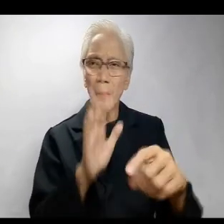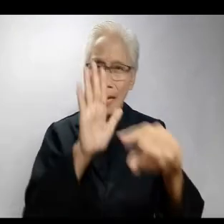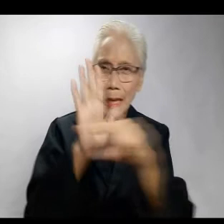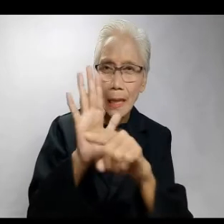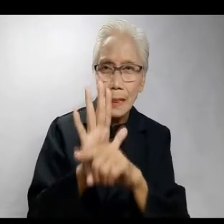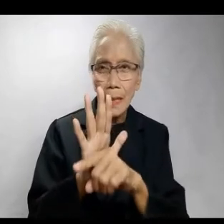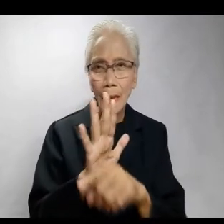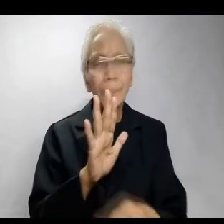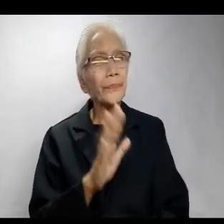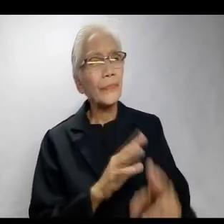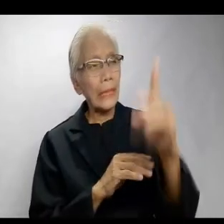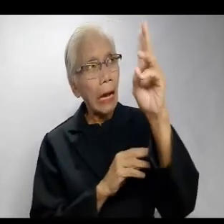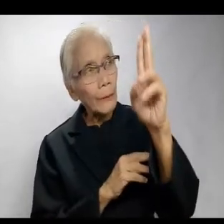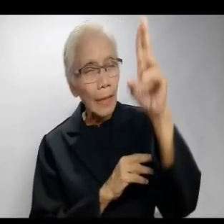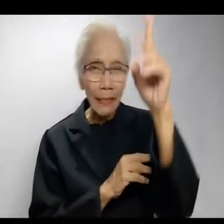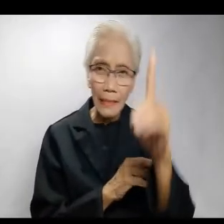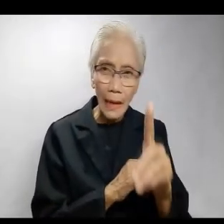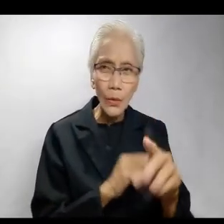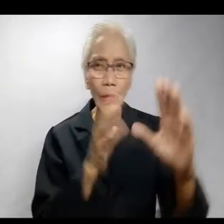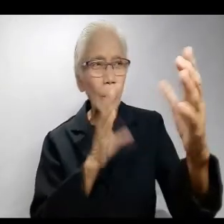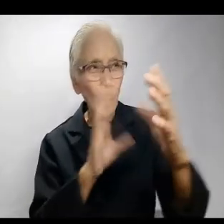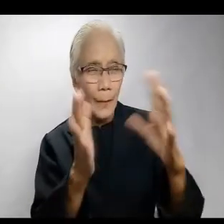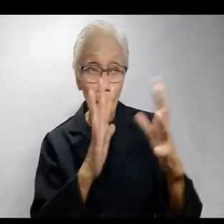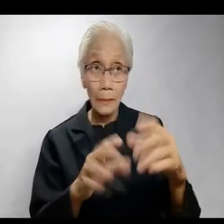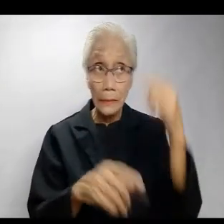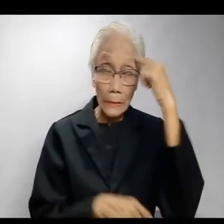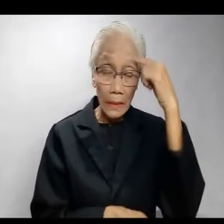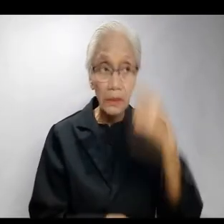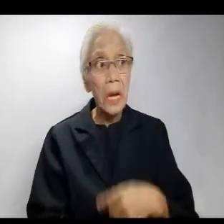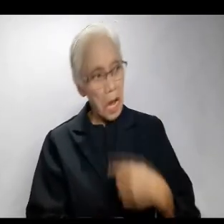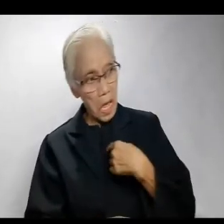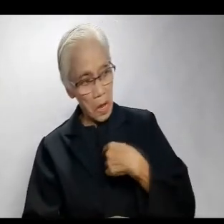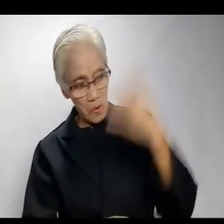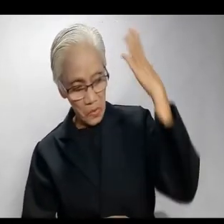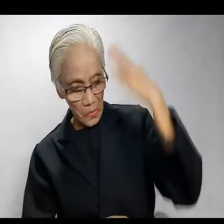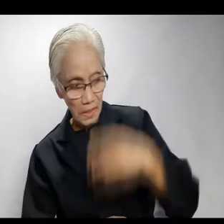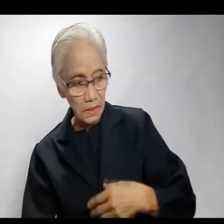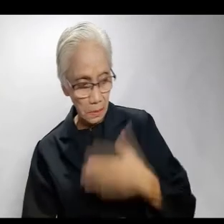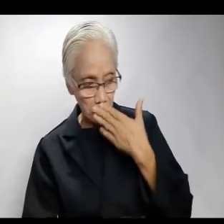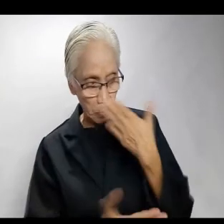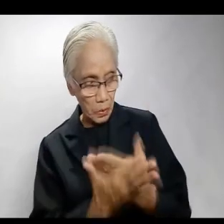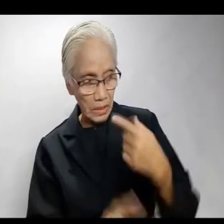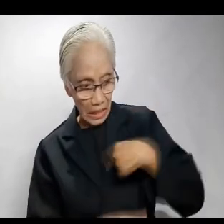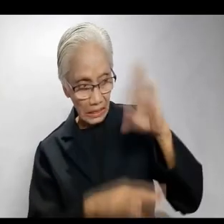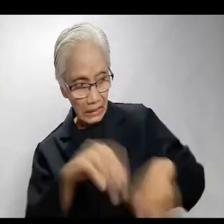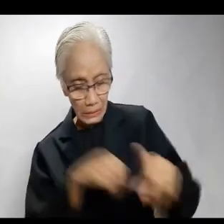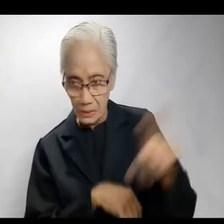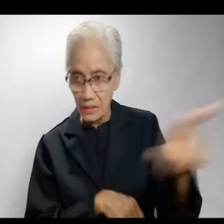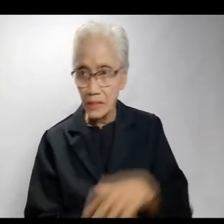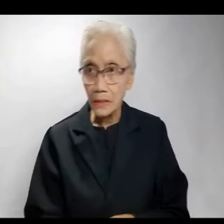engage in negative, upward comparisons, thinking like, I am better than this wretched